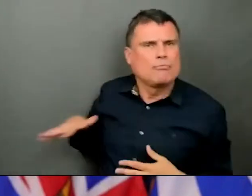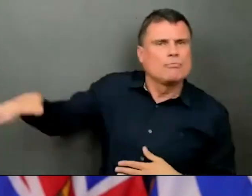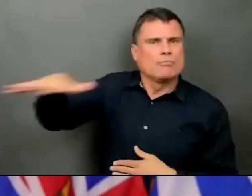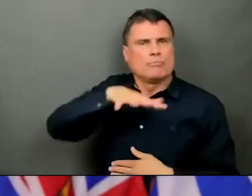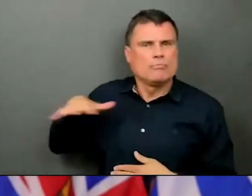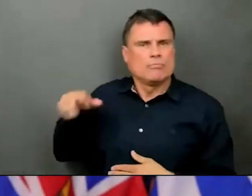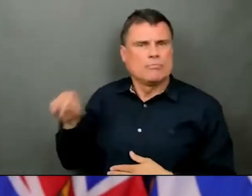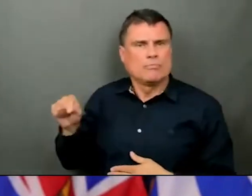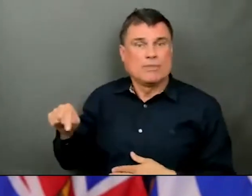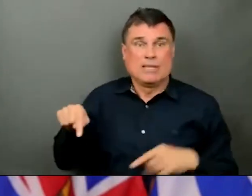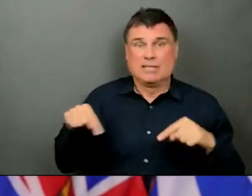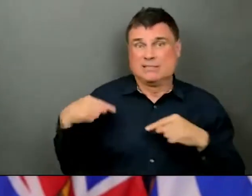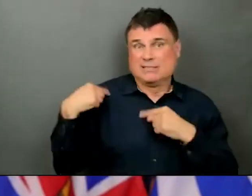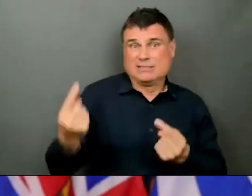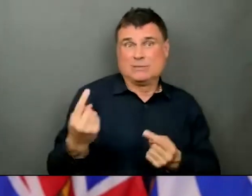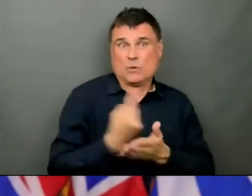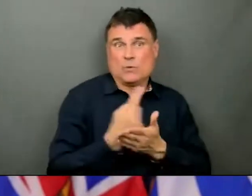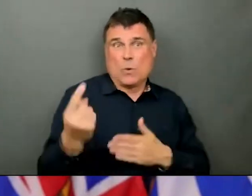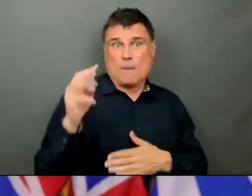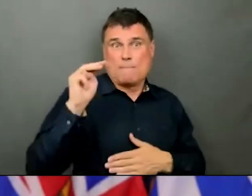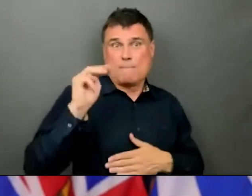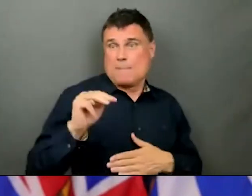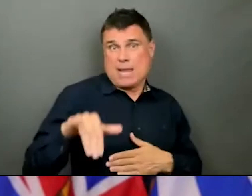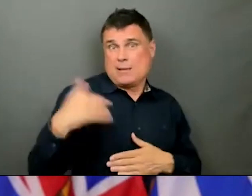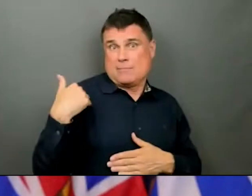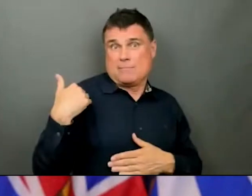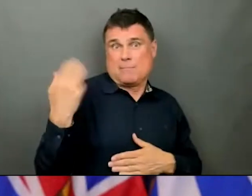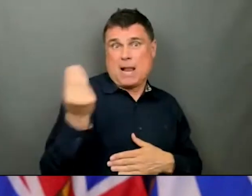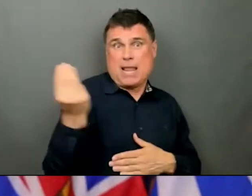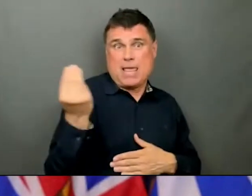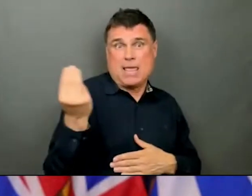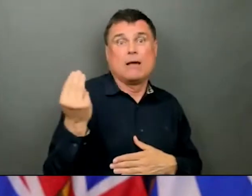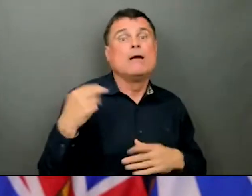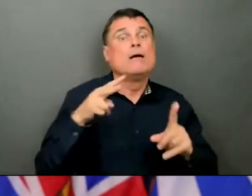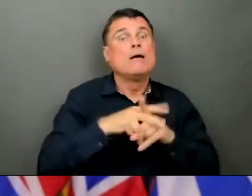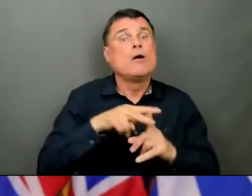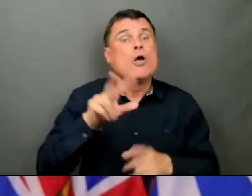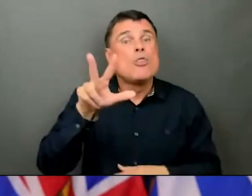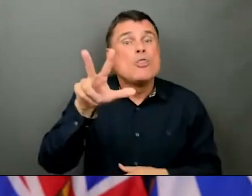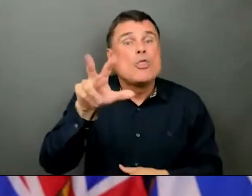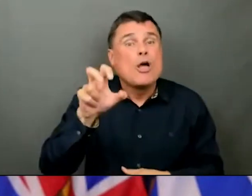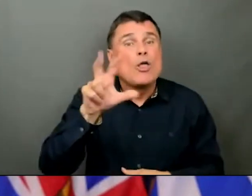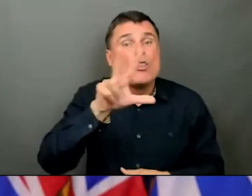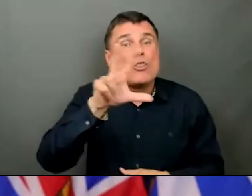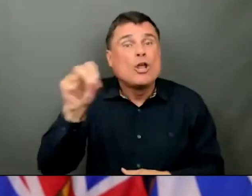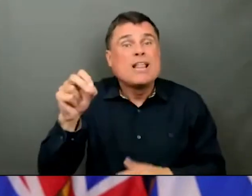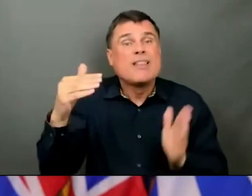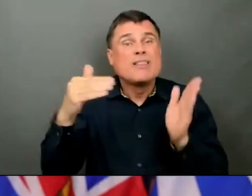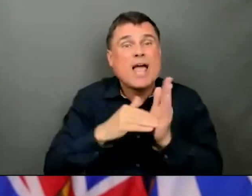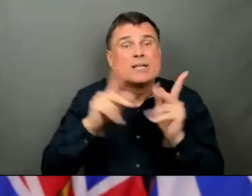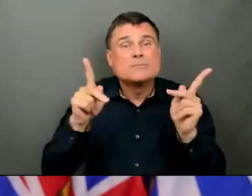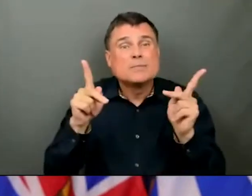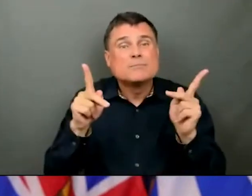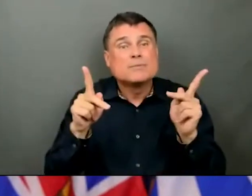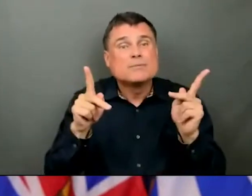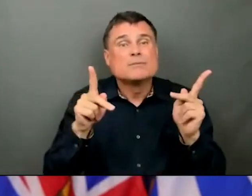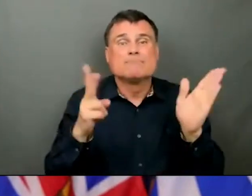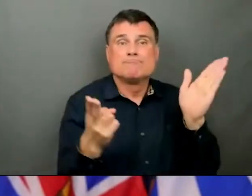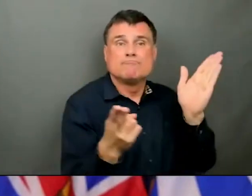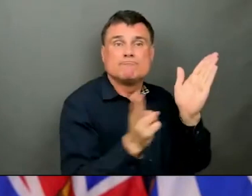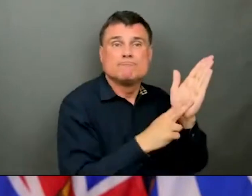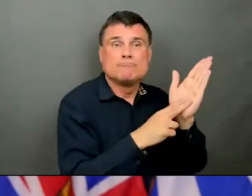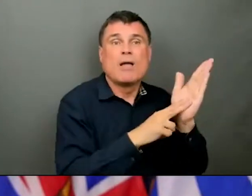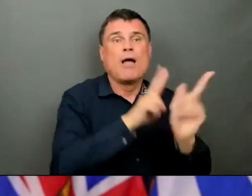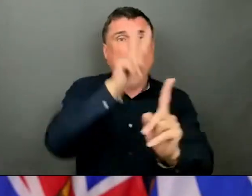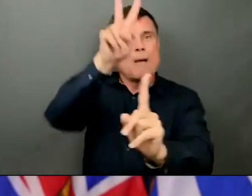started Monday, where we've booked, I believe, in the neighborhood of 330,000 appointments across British Columbia,